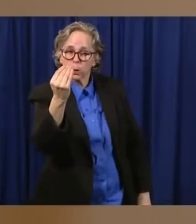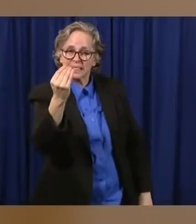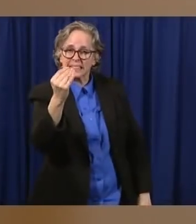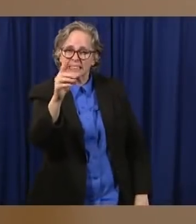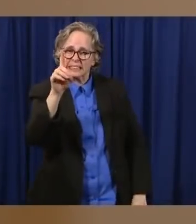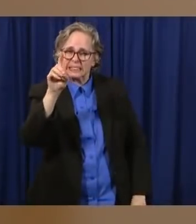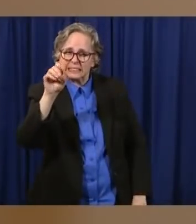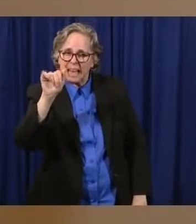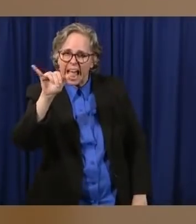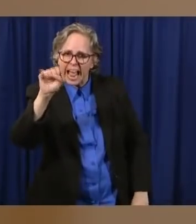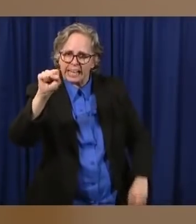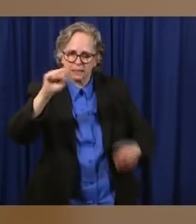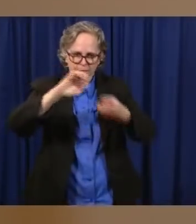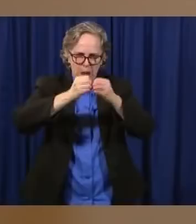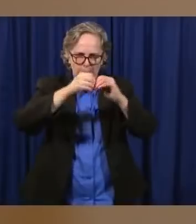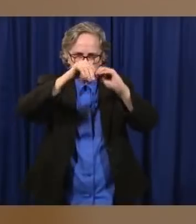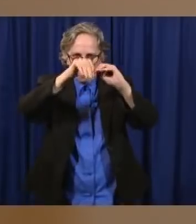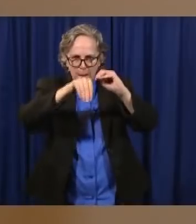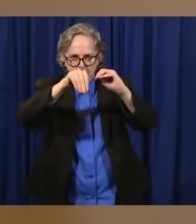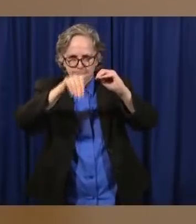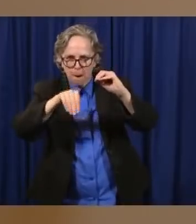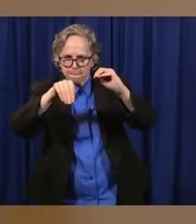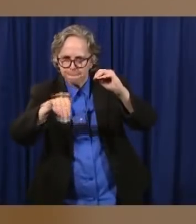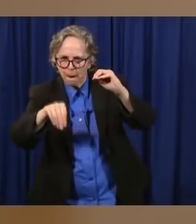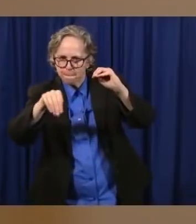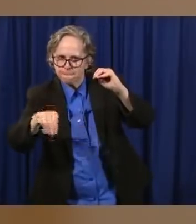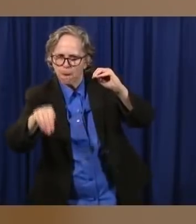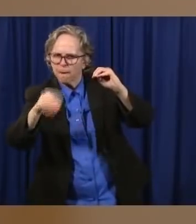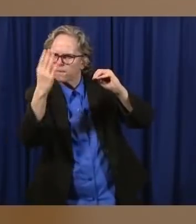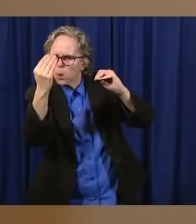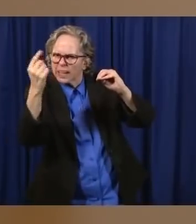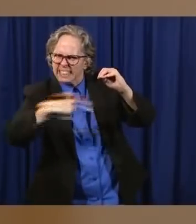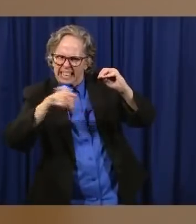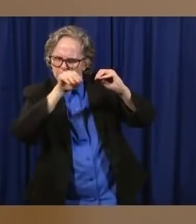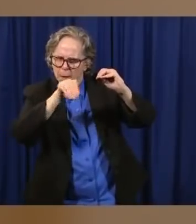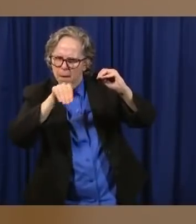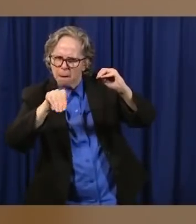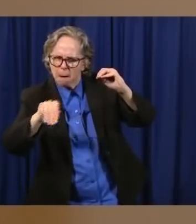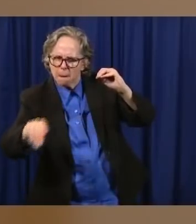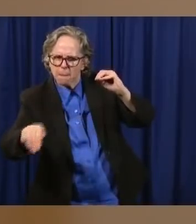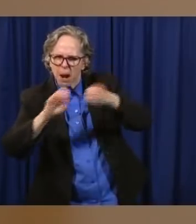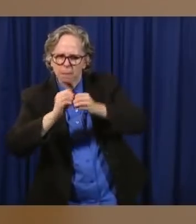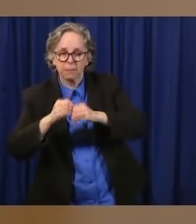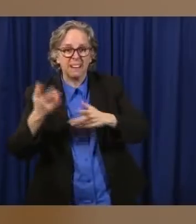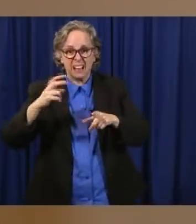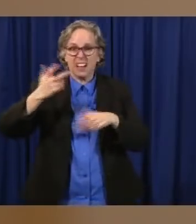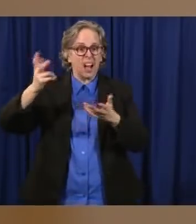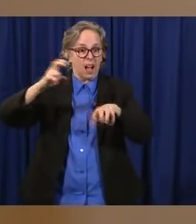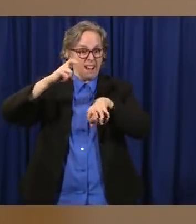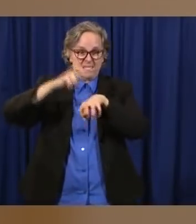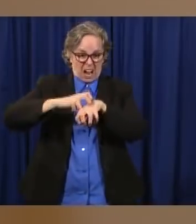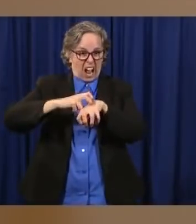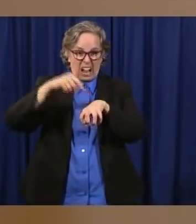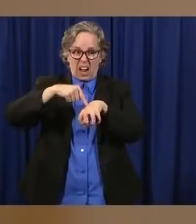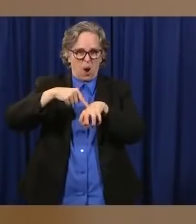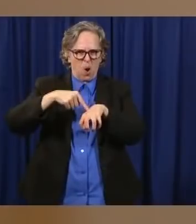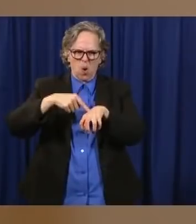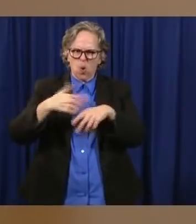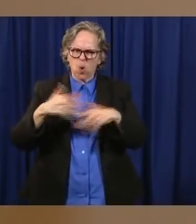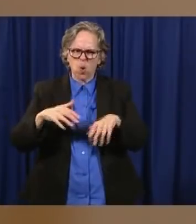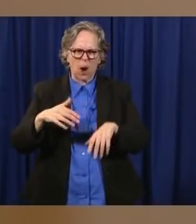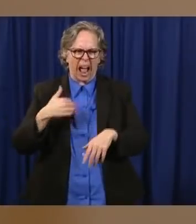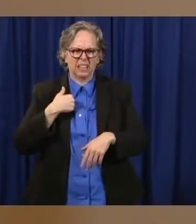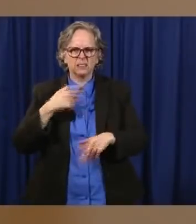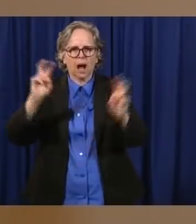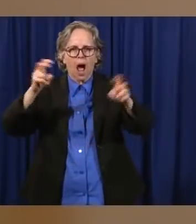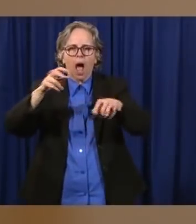that is like the ideal enemy of viruses, it's a long incubation period. So we'd really need to see sustained decreases